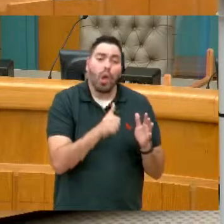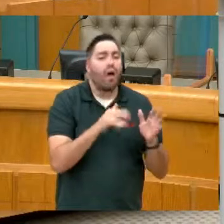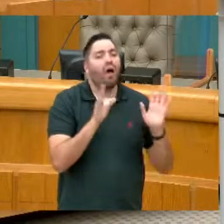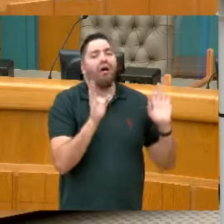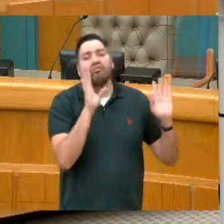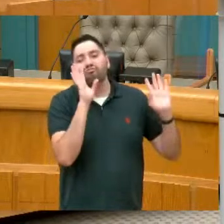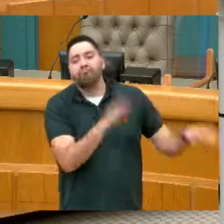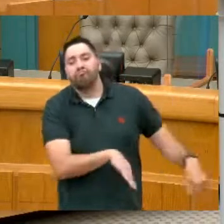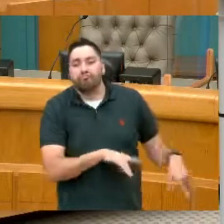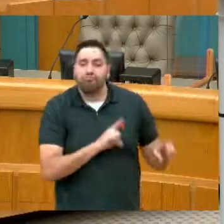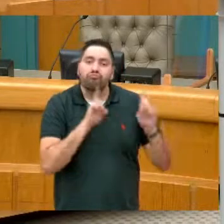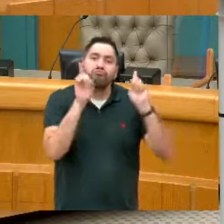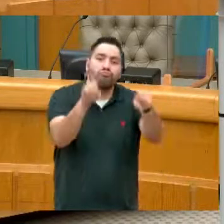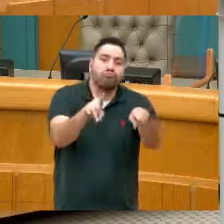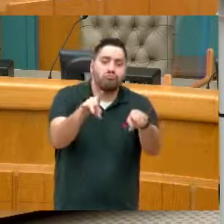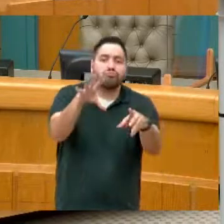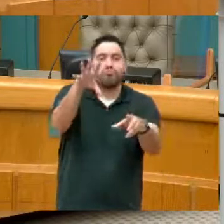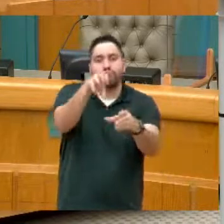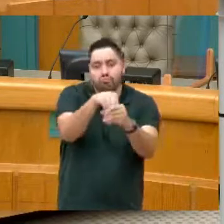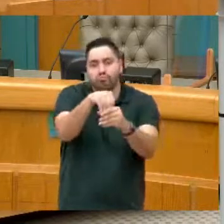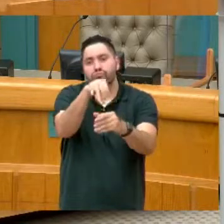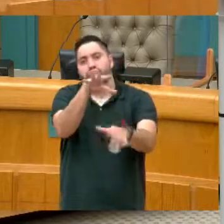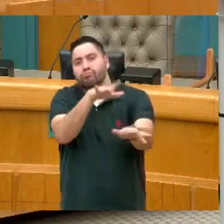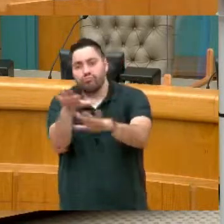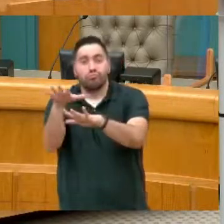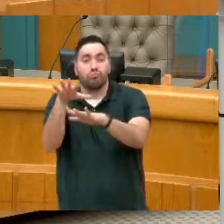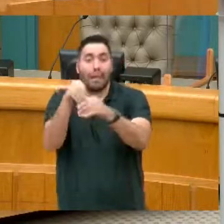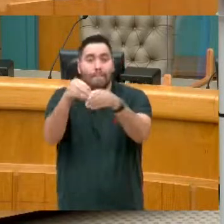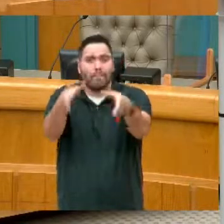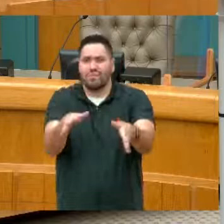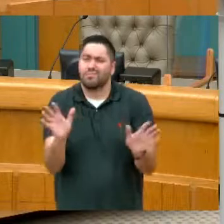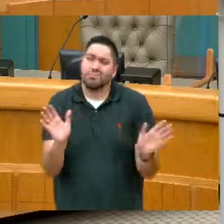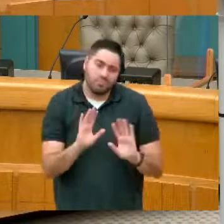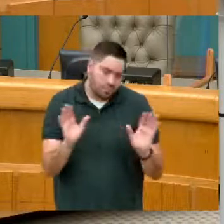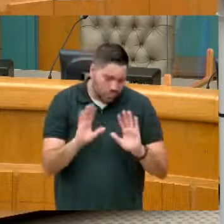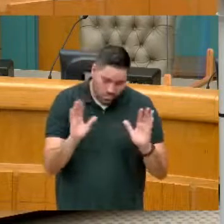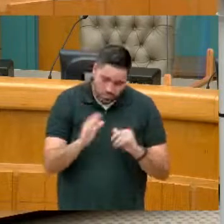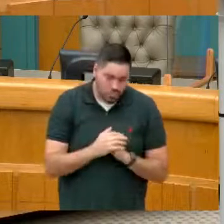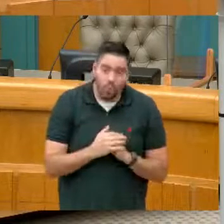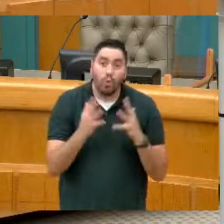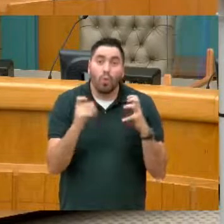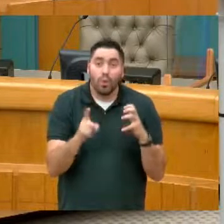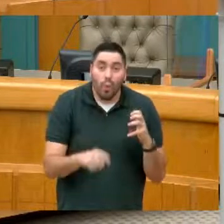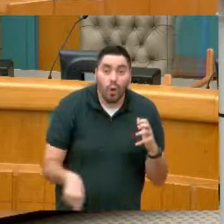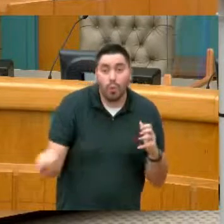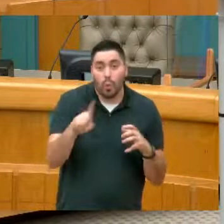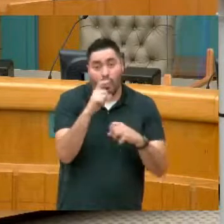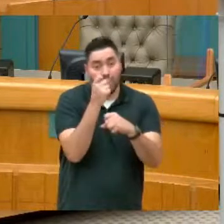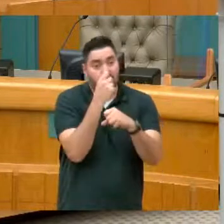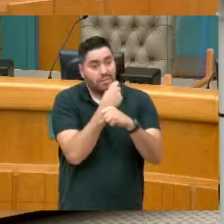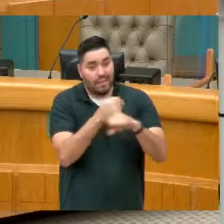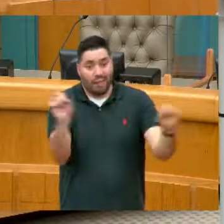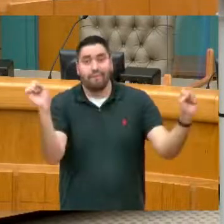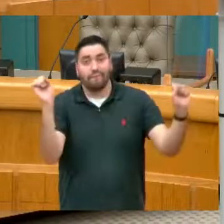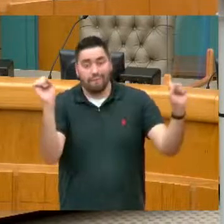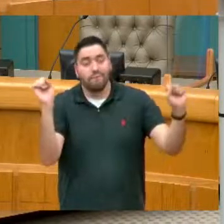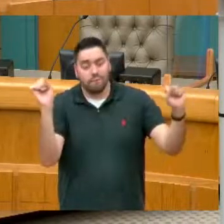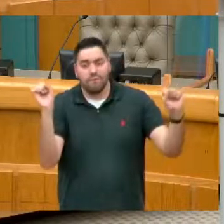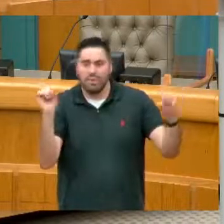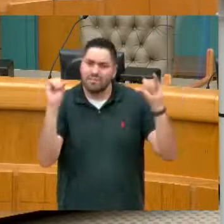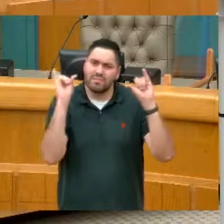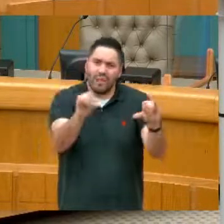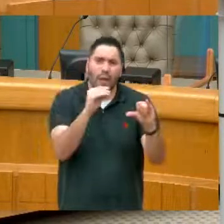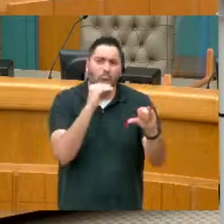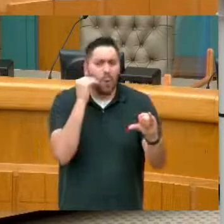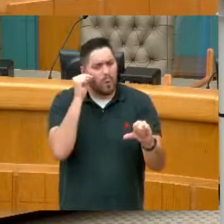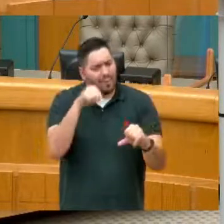festivities. So any of those activities just mentioned are considered high-risk activities for picking up COVID-19.